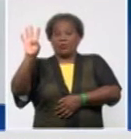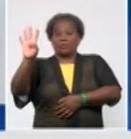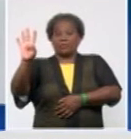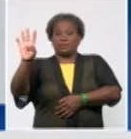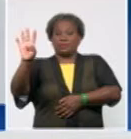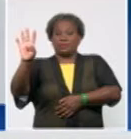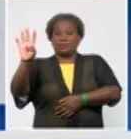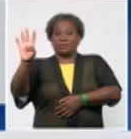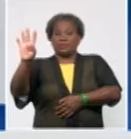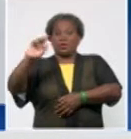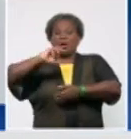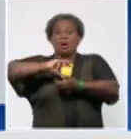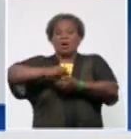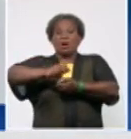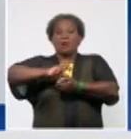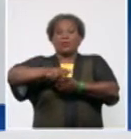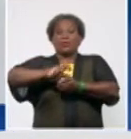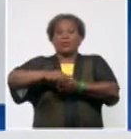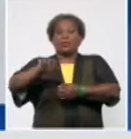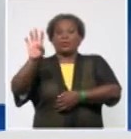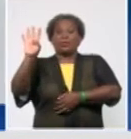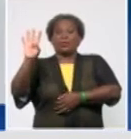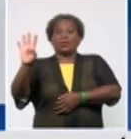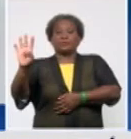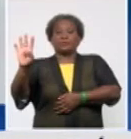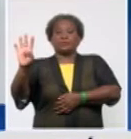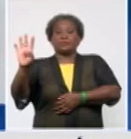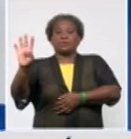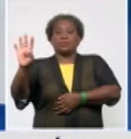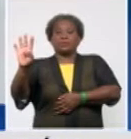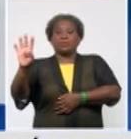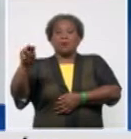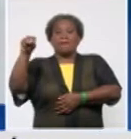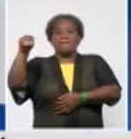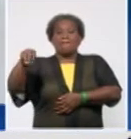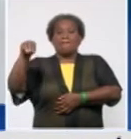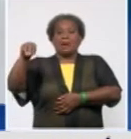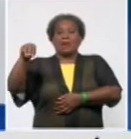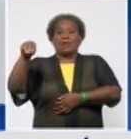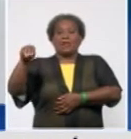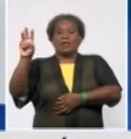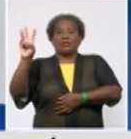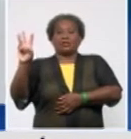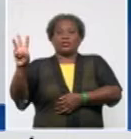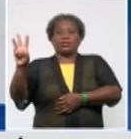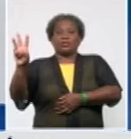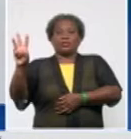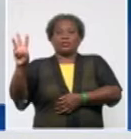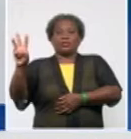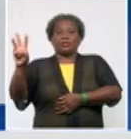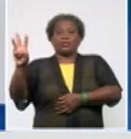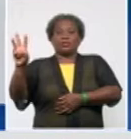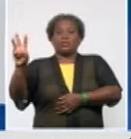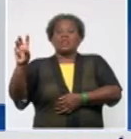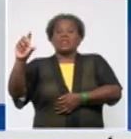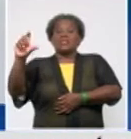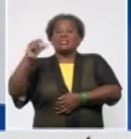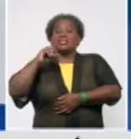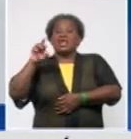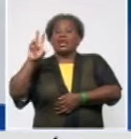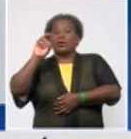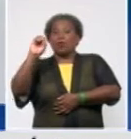Regla, 2 cases each from Plaza, San Miguel, Habana Vieja, Centro Habana, and